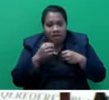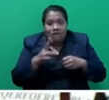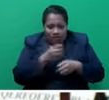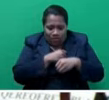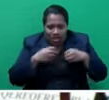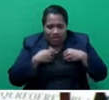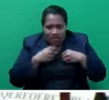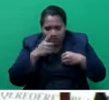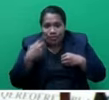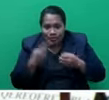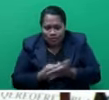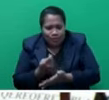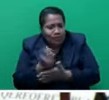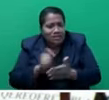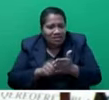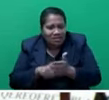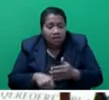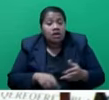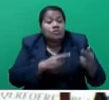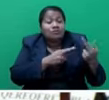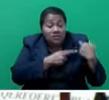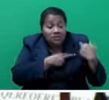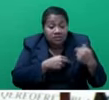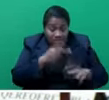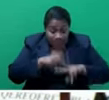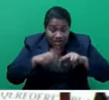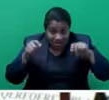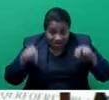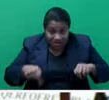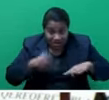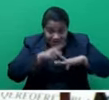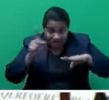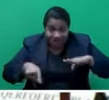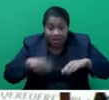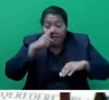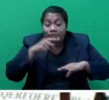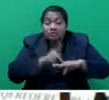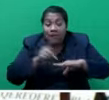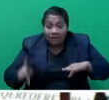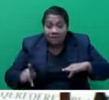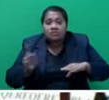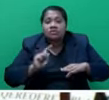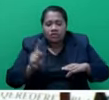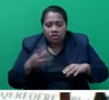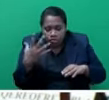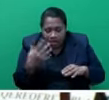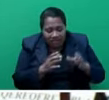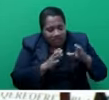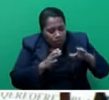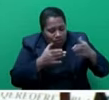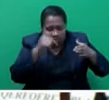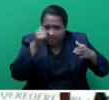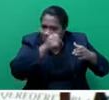this Parliament, which is the people's Parliament. We are responsible to the people to actually have a commission of